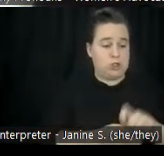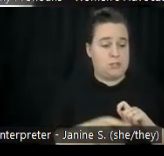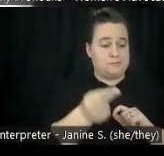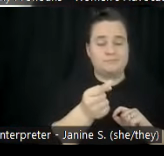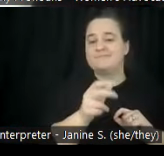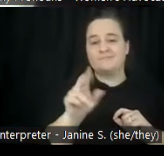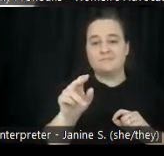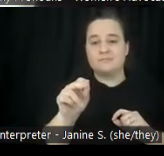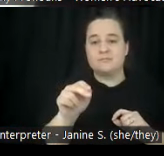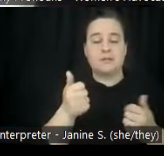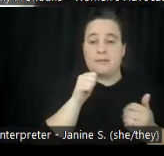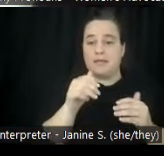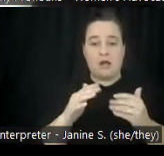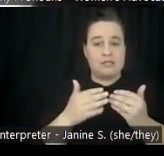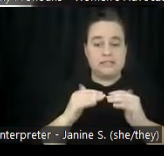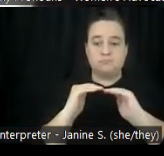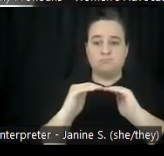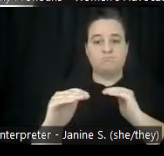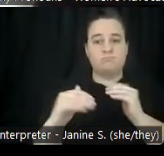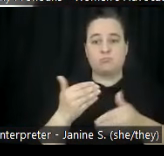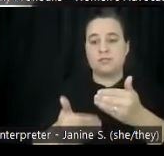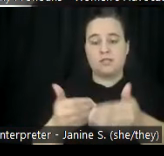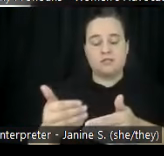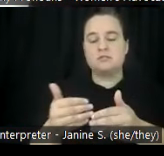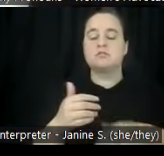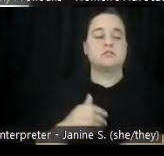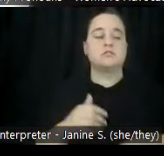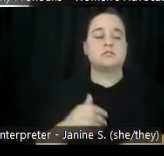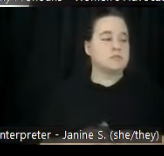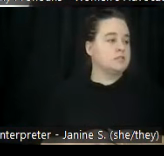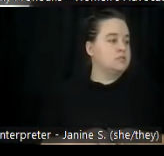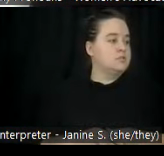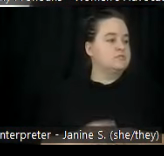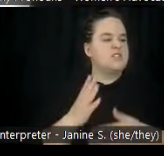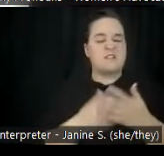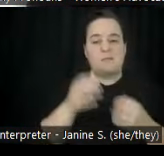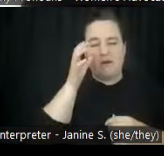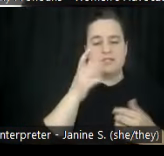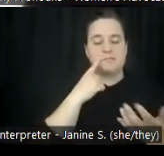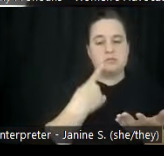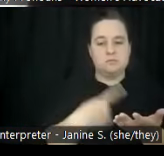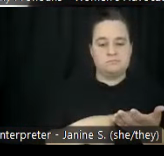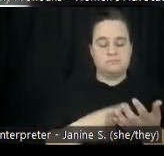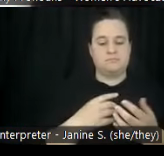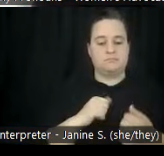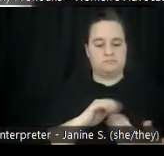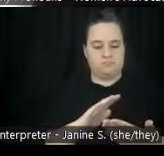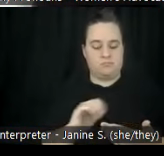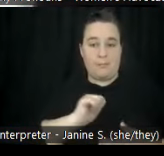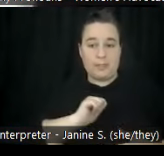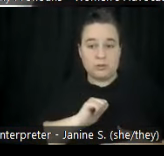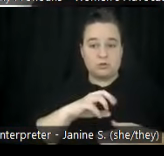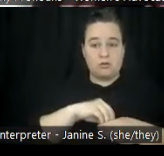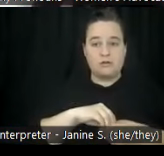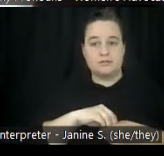be a non-linear process for many. These are just some concepts that may help an individual confront and transform these internalized